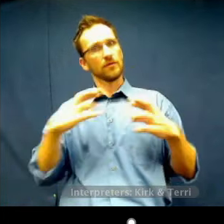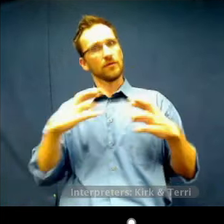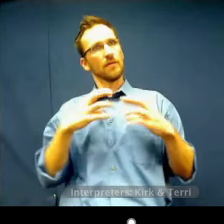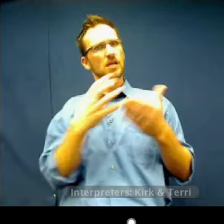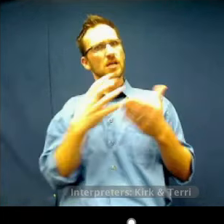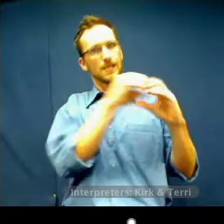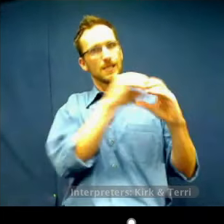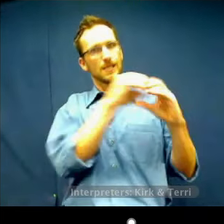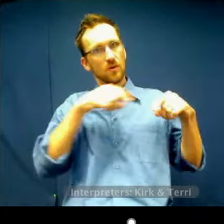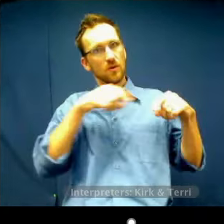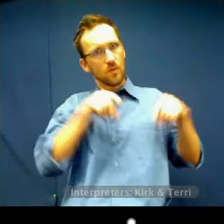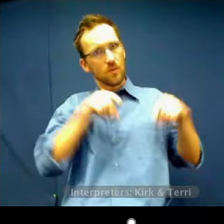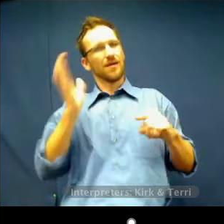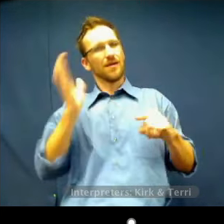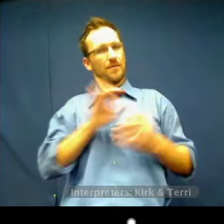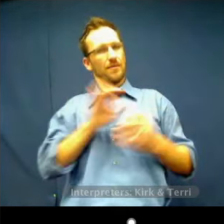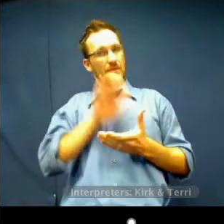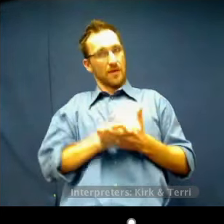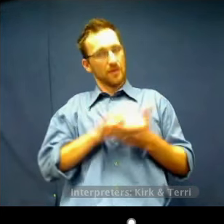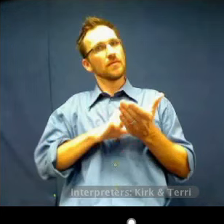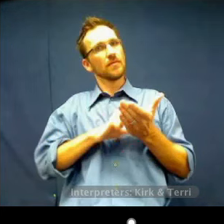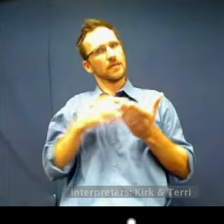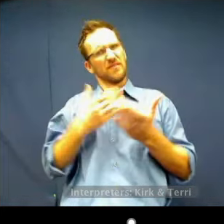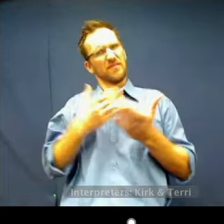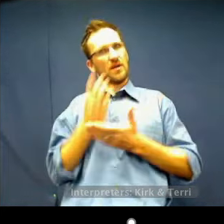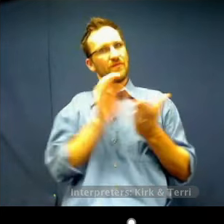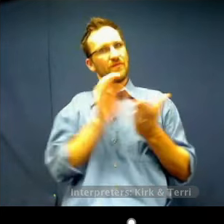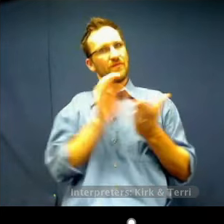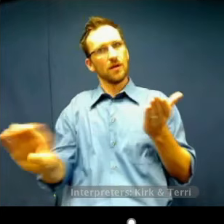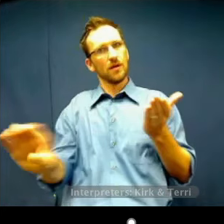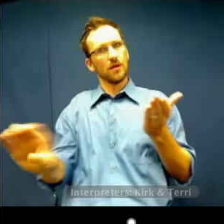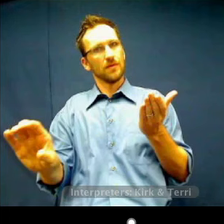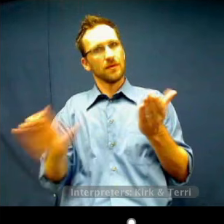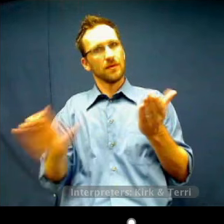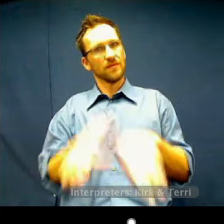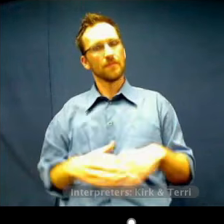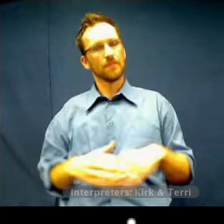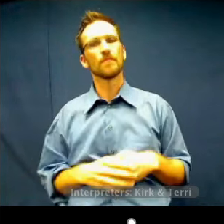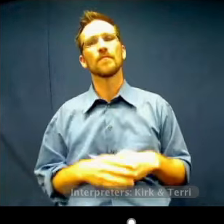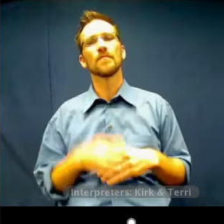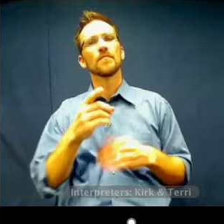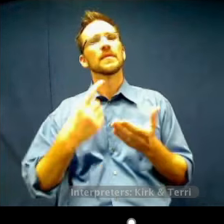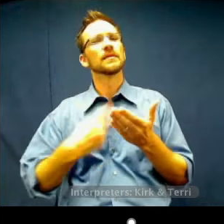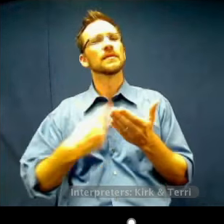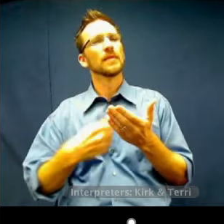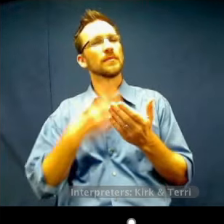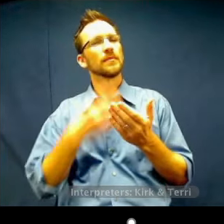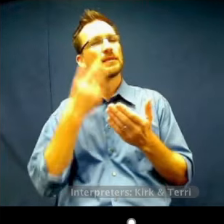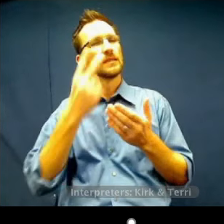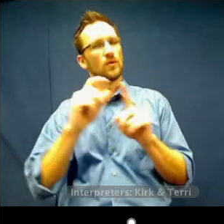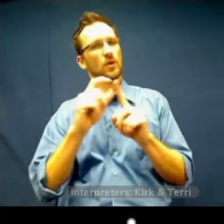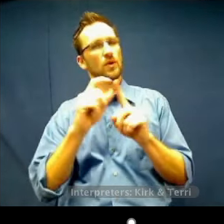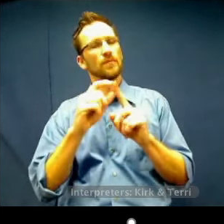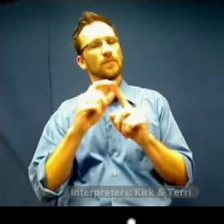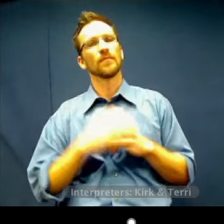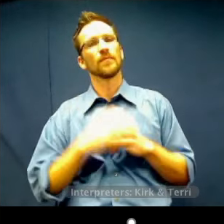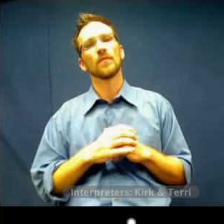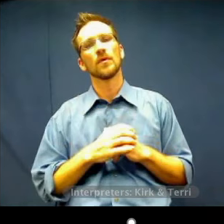marriage. So you will hear the word, it's an acronym for Qualified